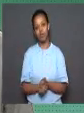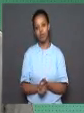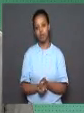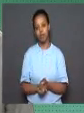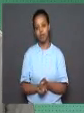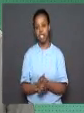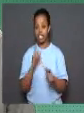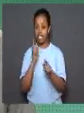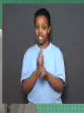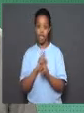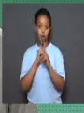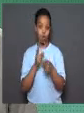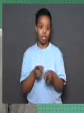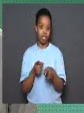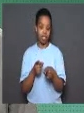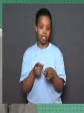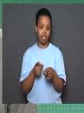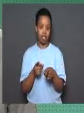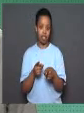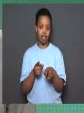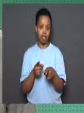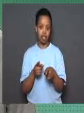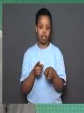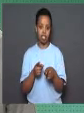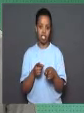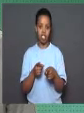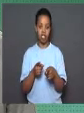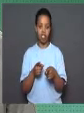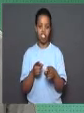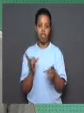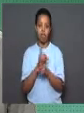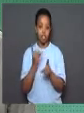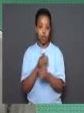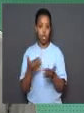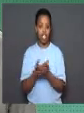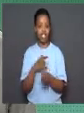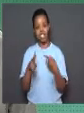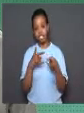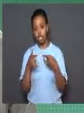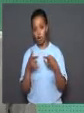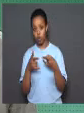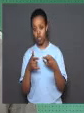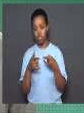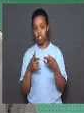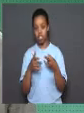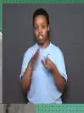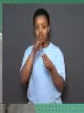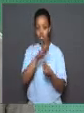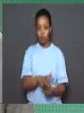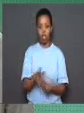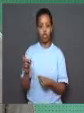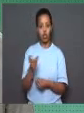The correct answer is that the offspring will mostly have the dominant traits of